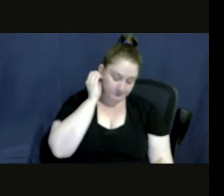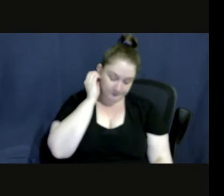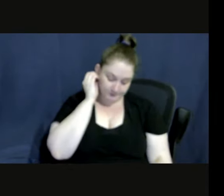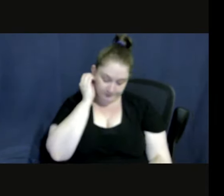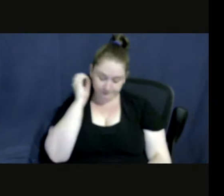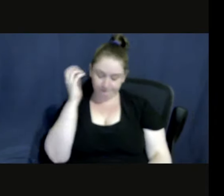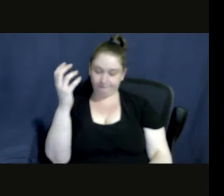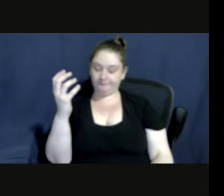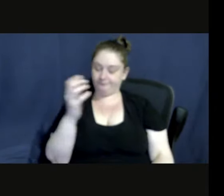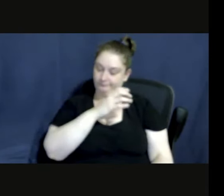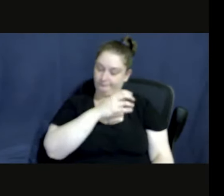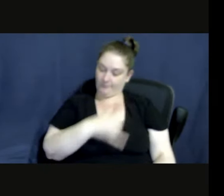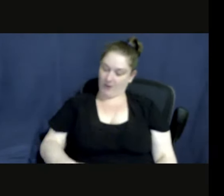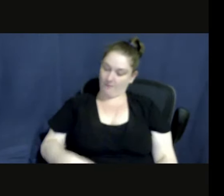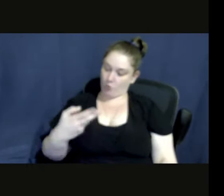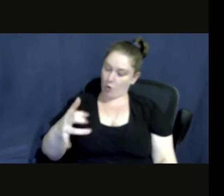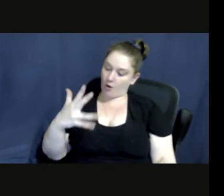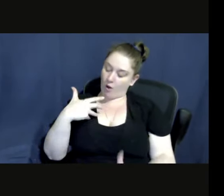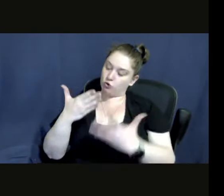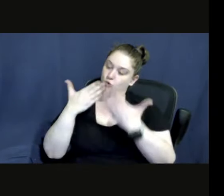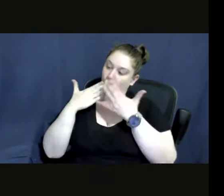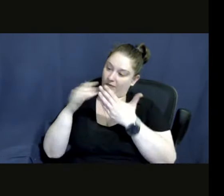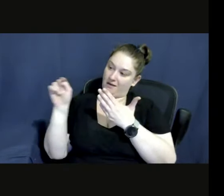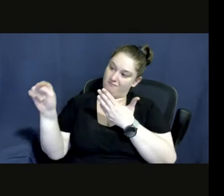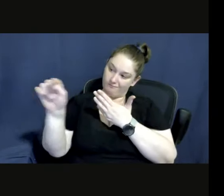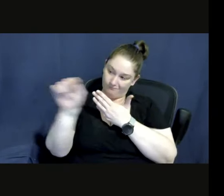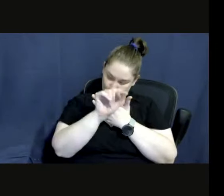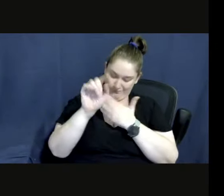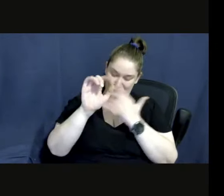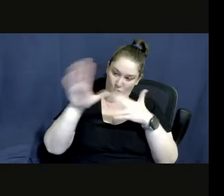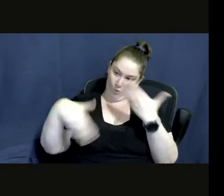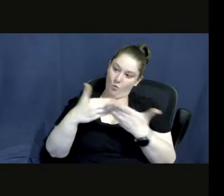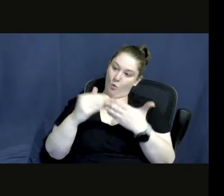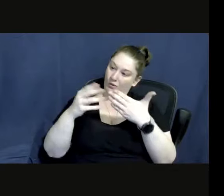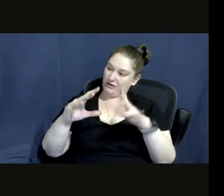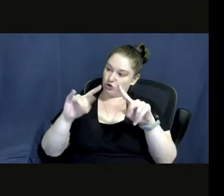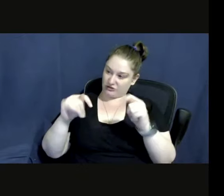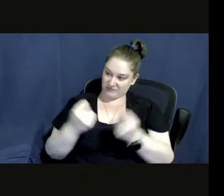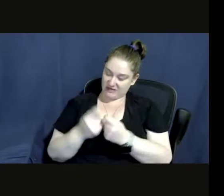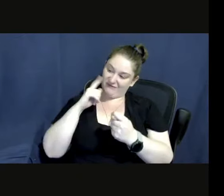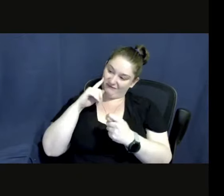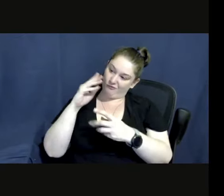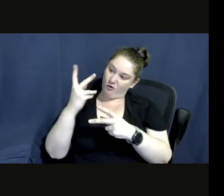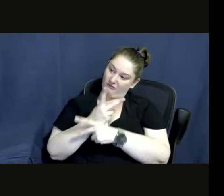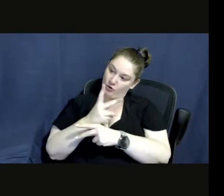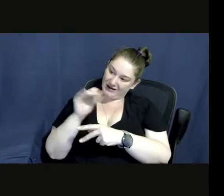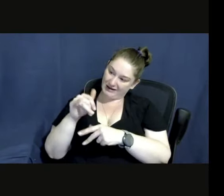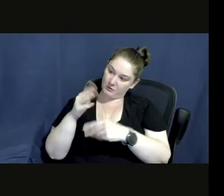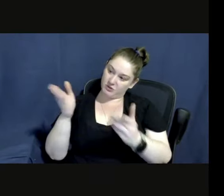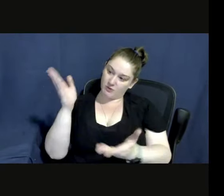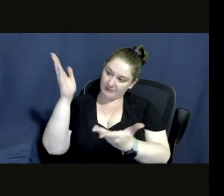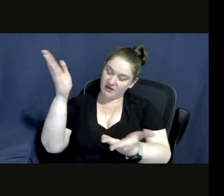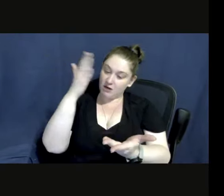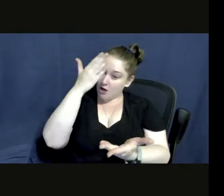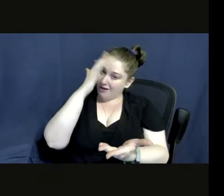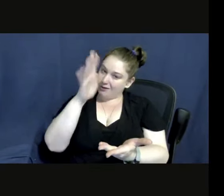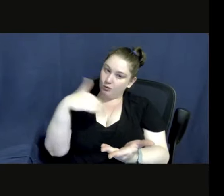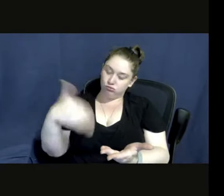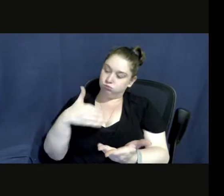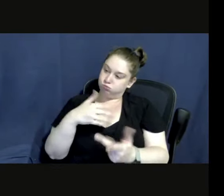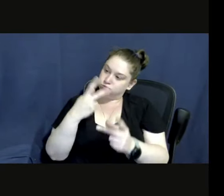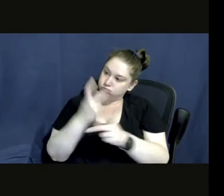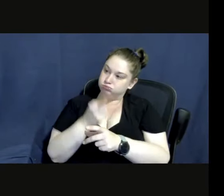I want to thank Mr. Staley and the whole leadership team for putting together this recommendation. I know this was